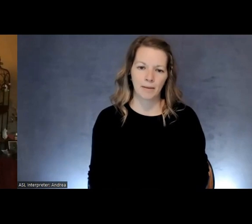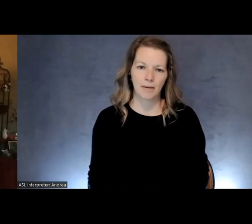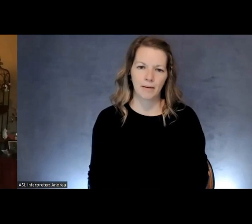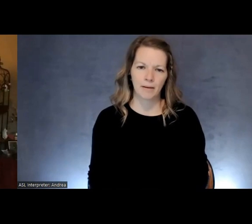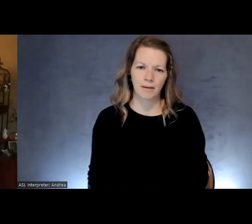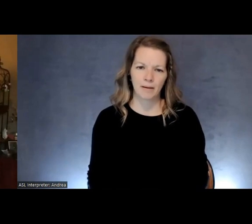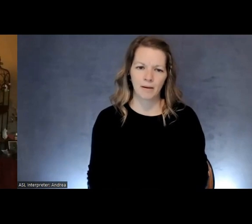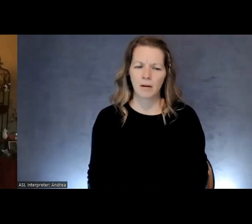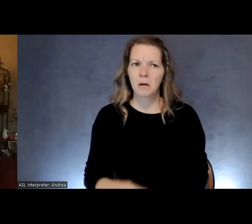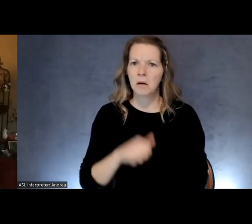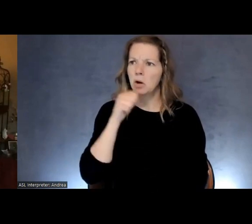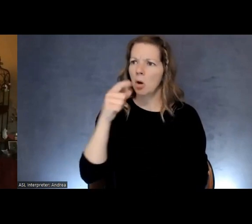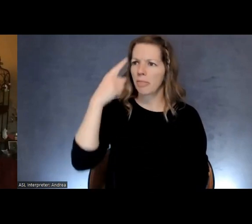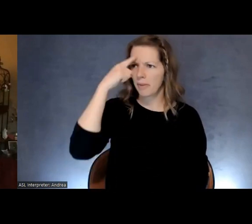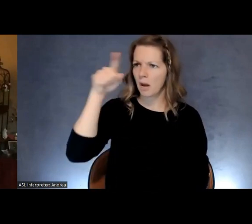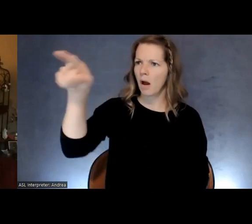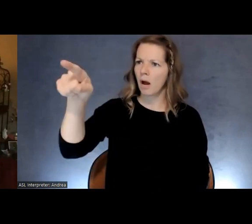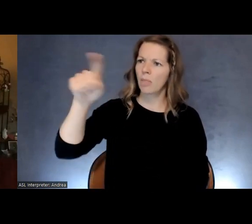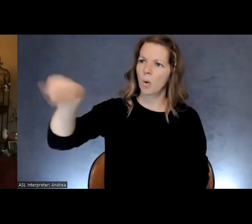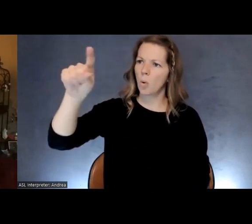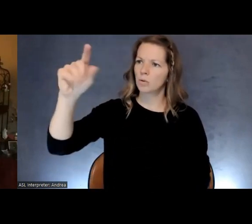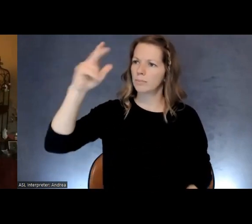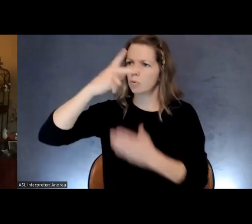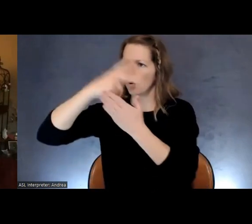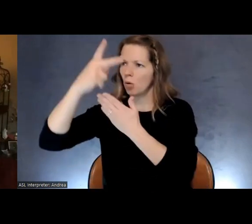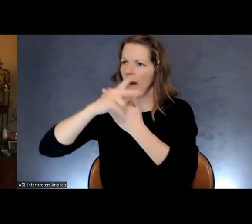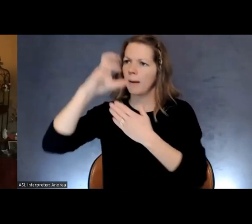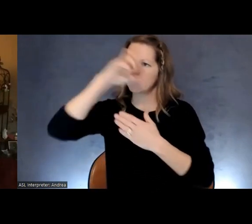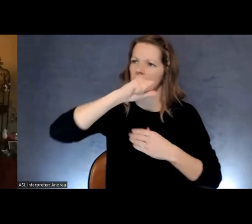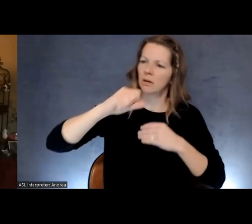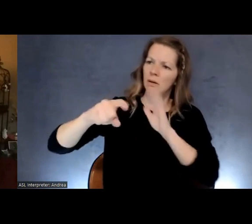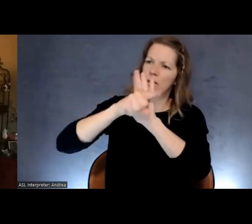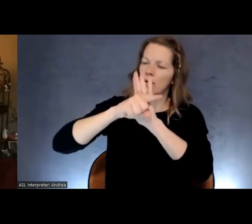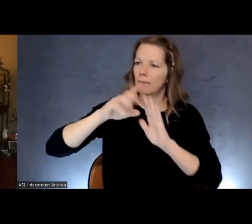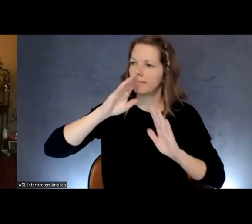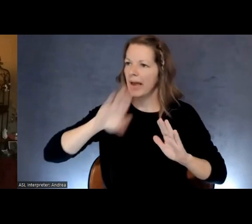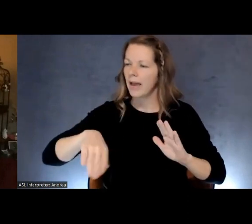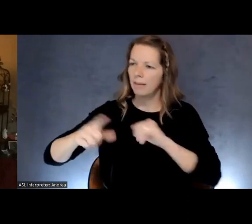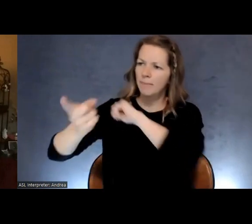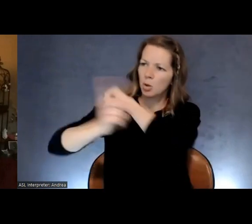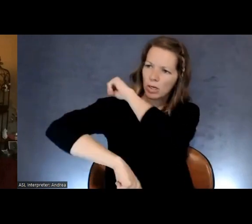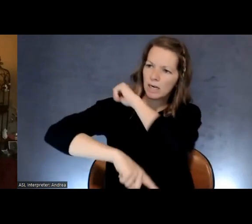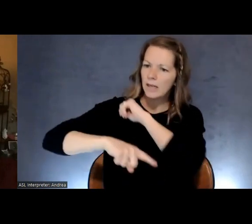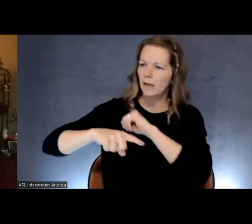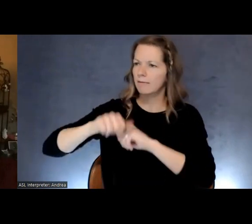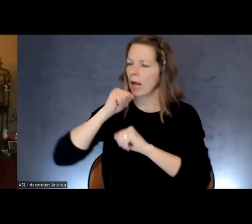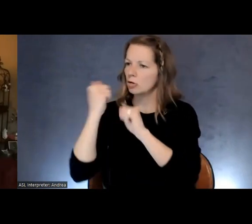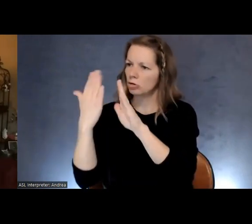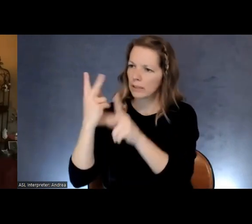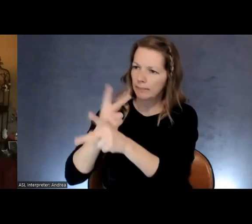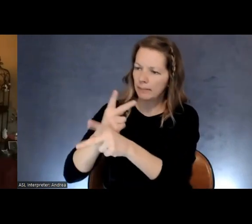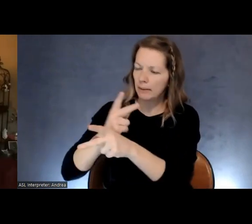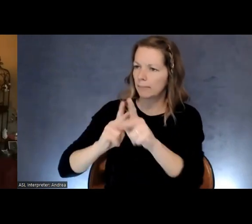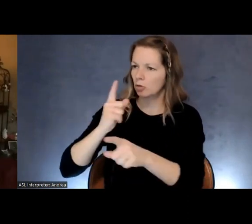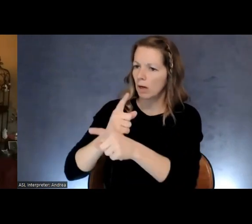assumption that programs are still operating in that, or that people who are doing this work are showing up in punitive ways or not treating people from